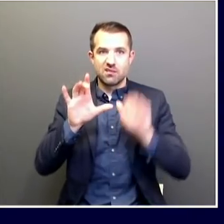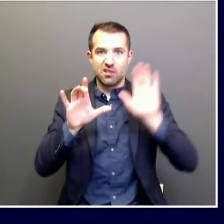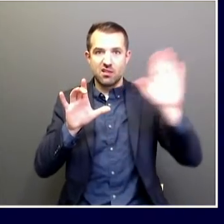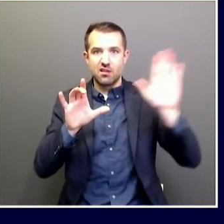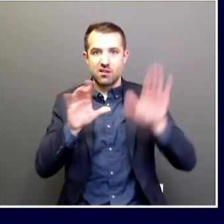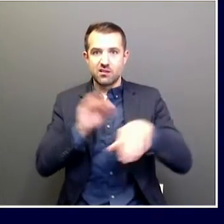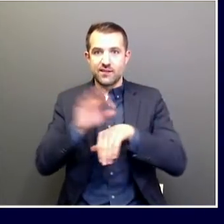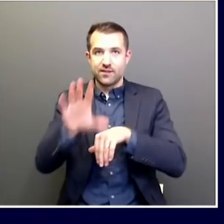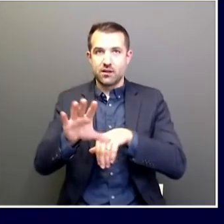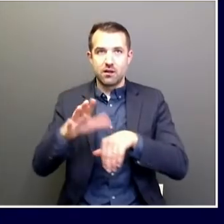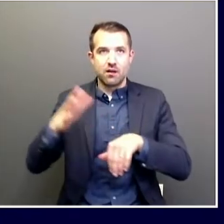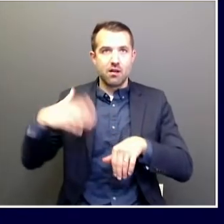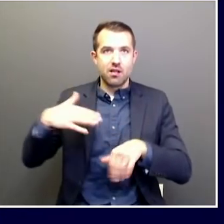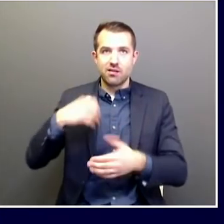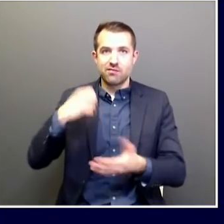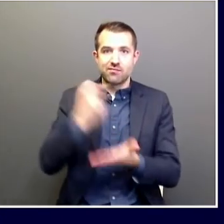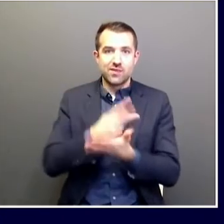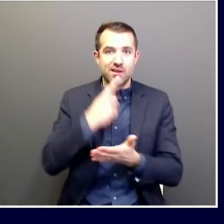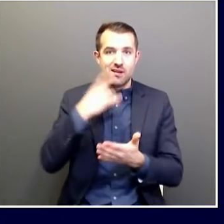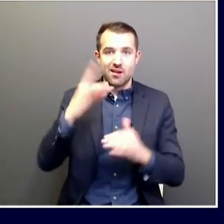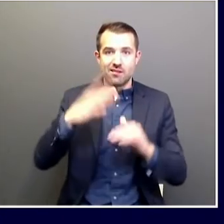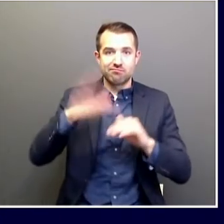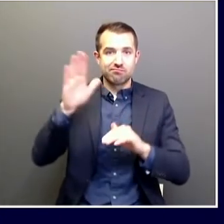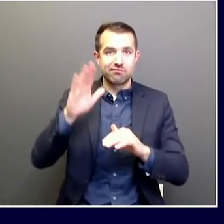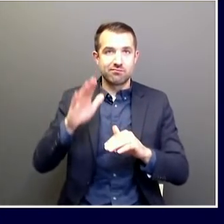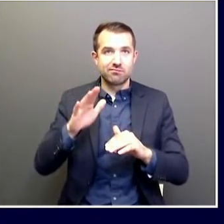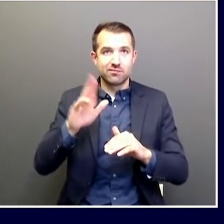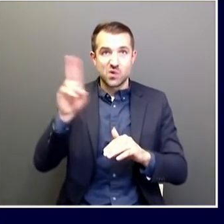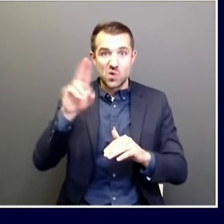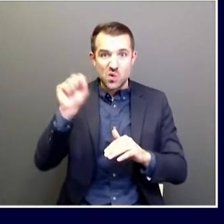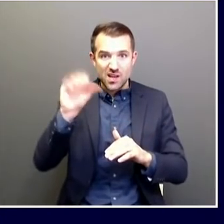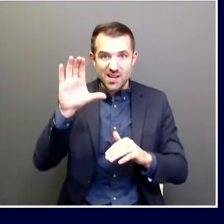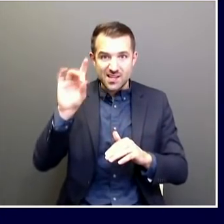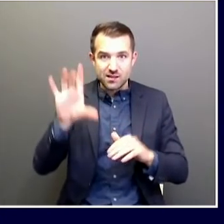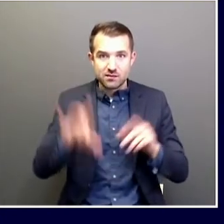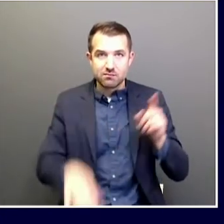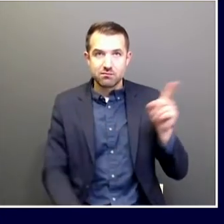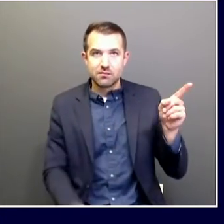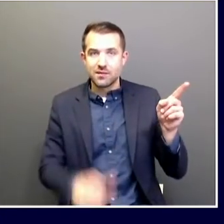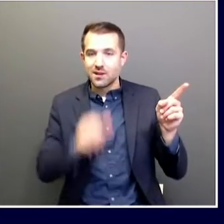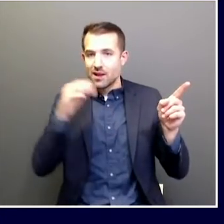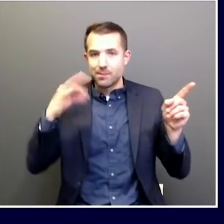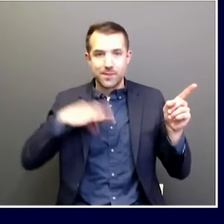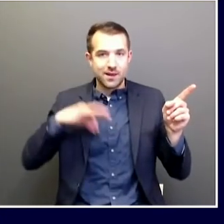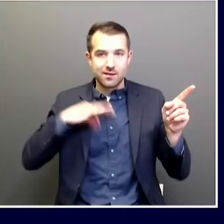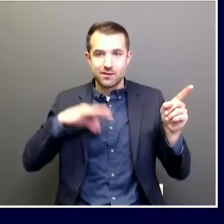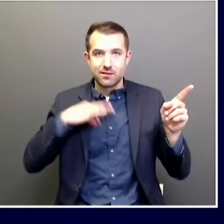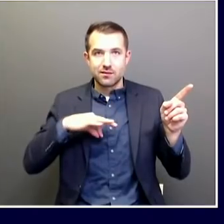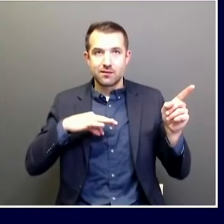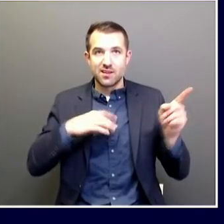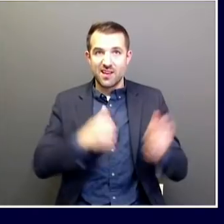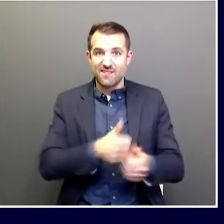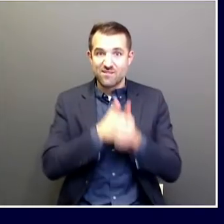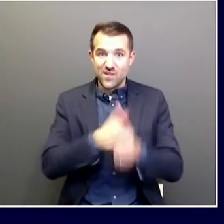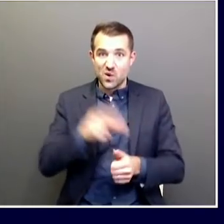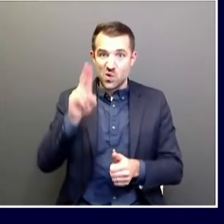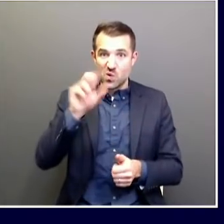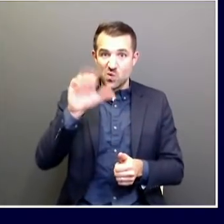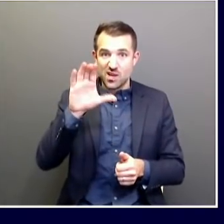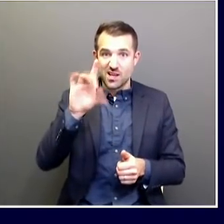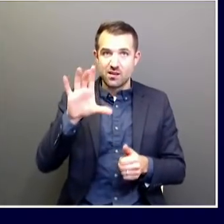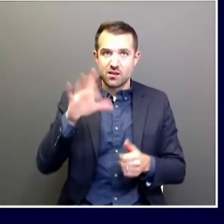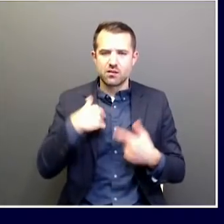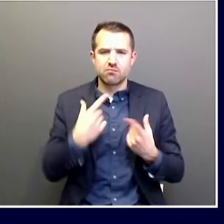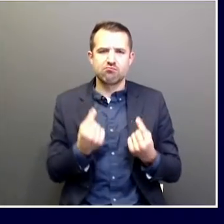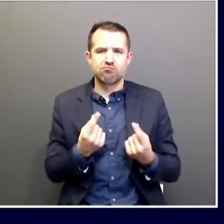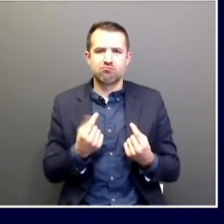older. So what would you say to people who are wanting to get a booster today in Maine who don't qualify under CDC guidelines, but